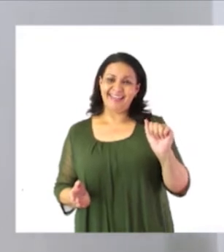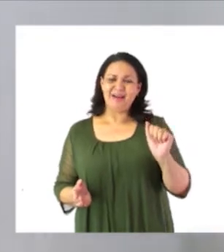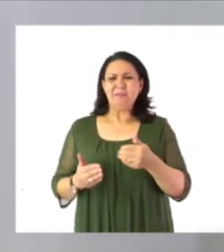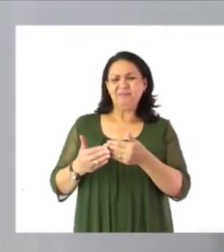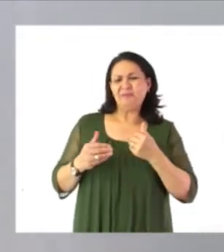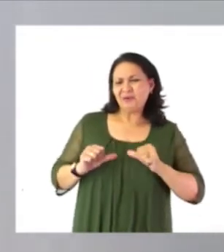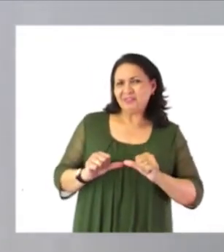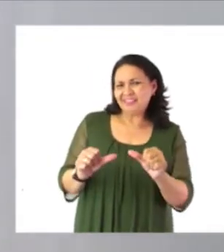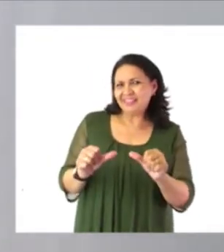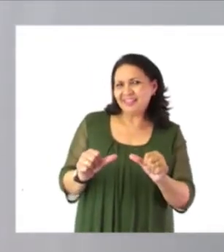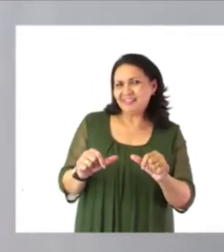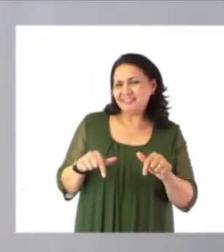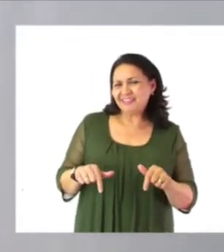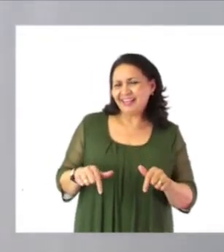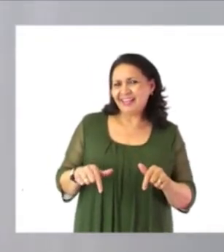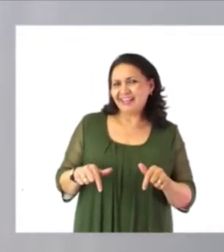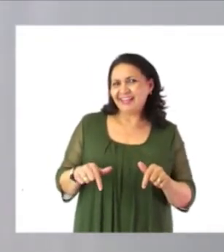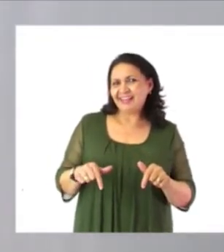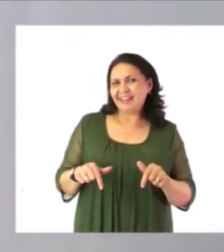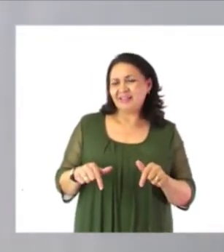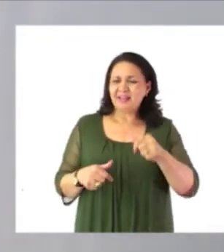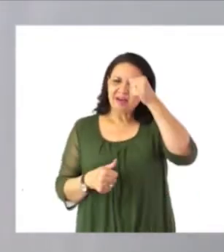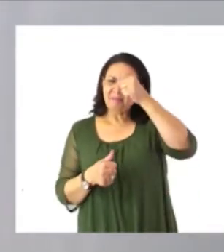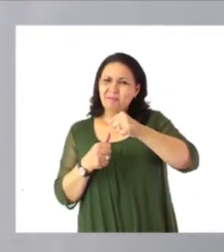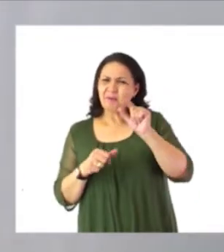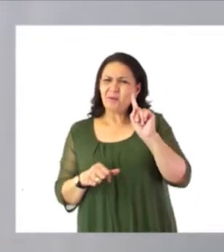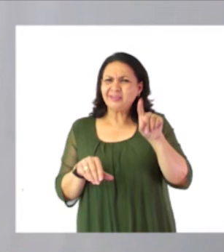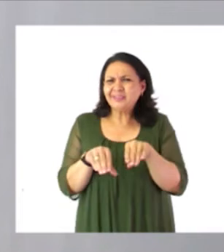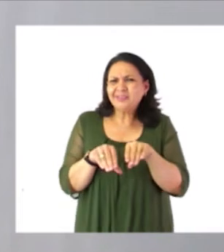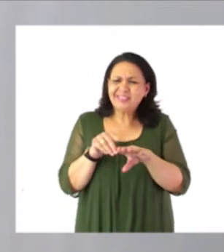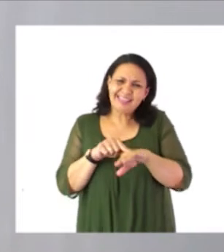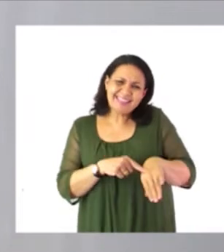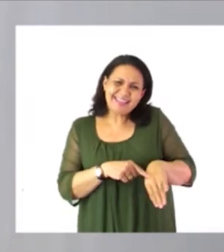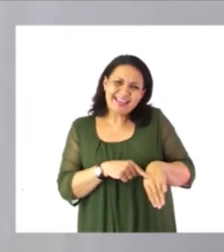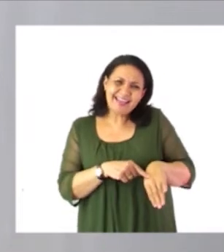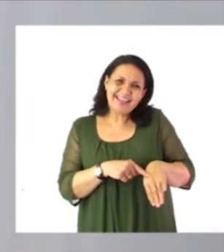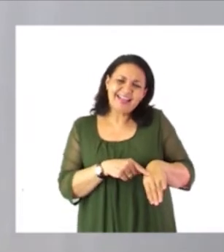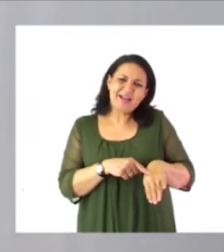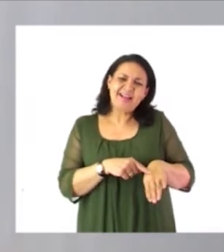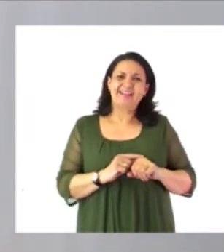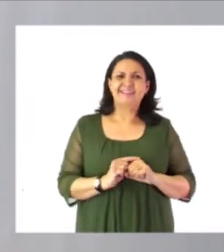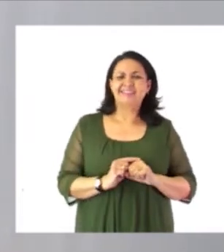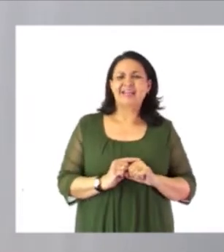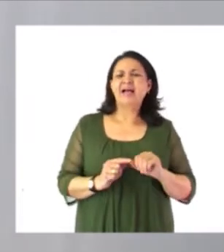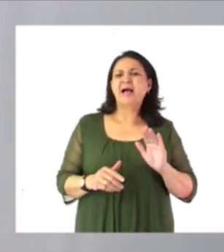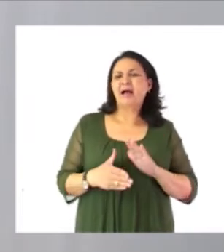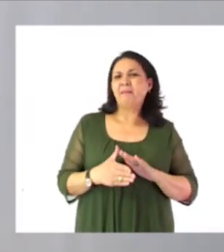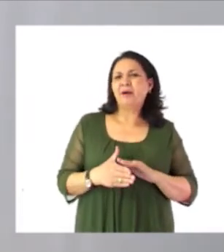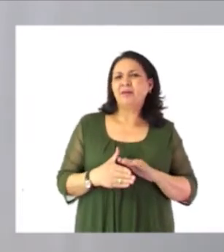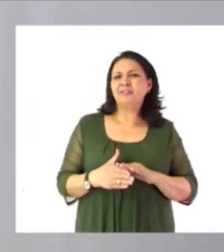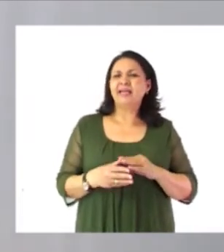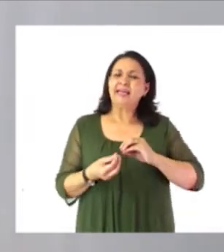on with the lesson of today, I want us to remember what we did yesterday, what we talked about. It was